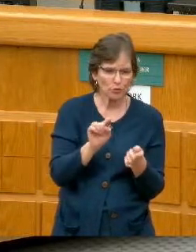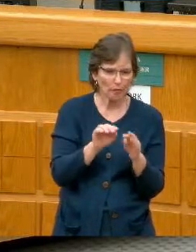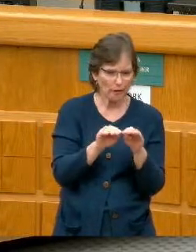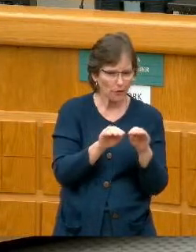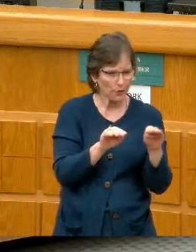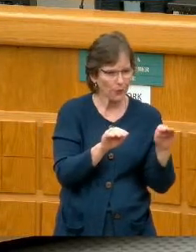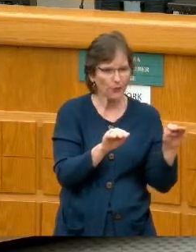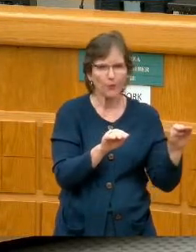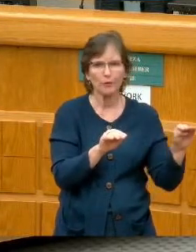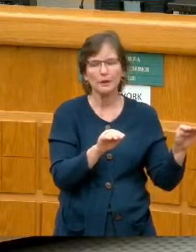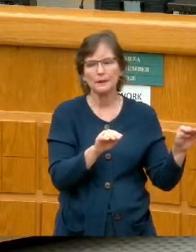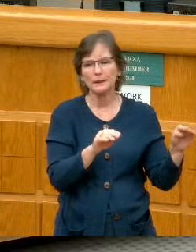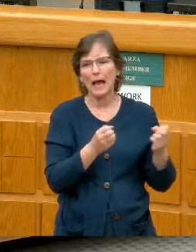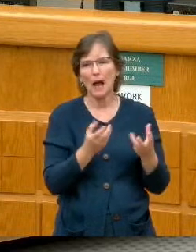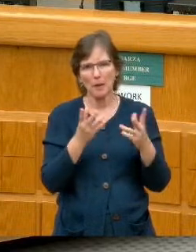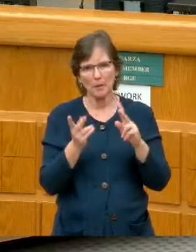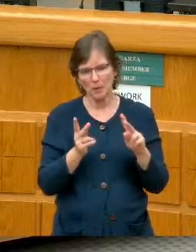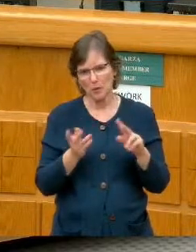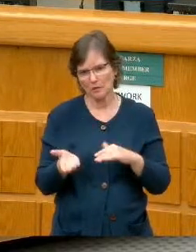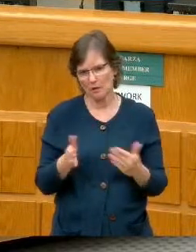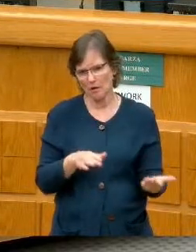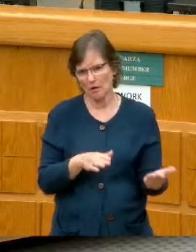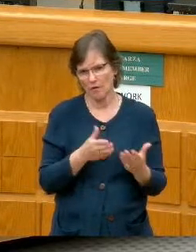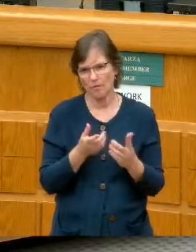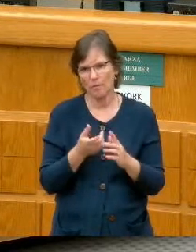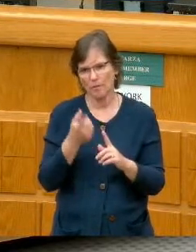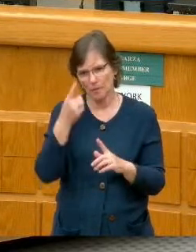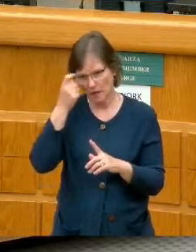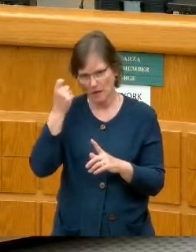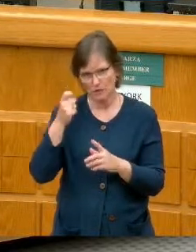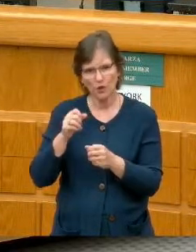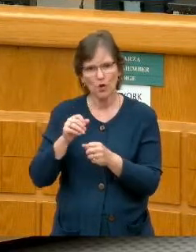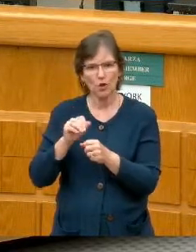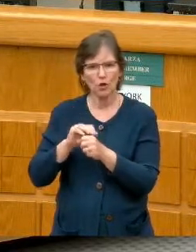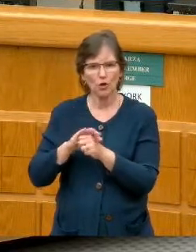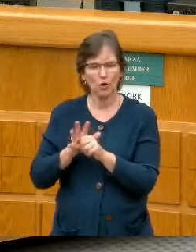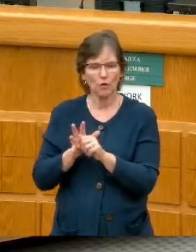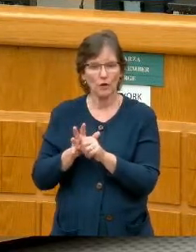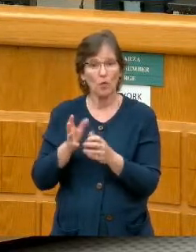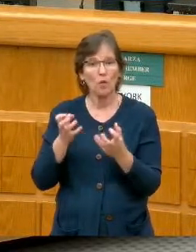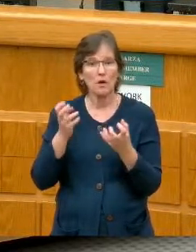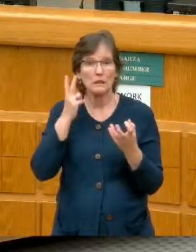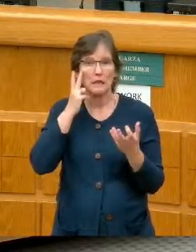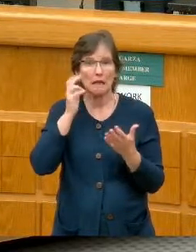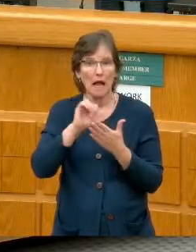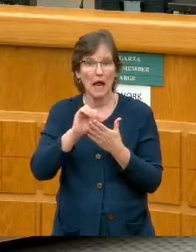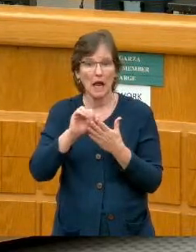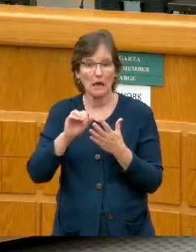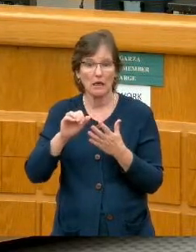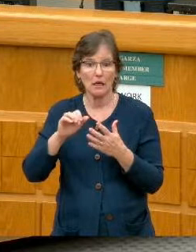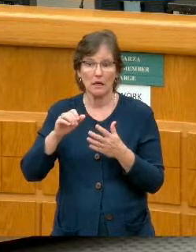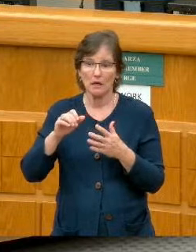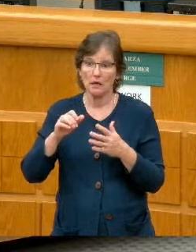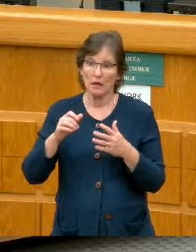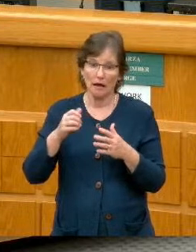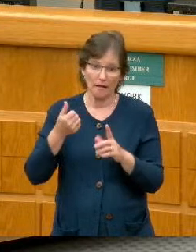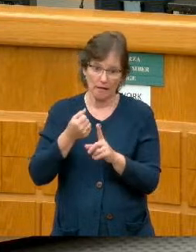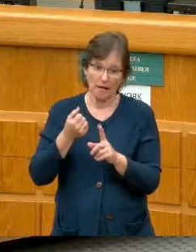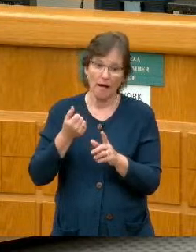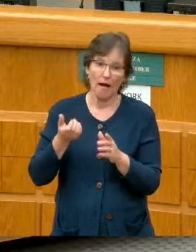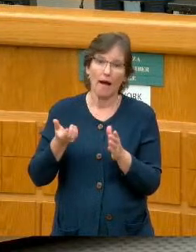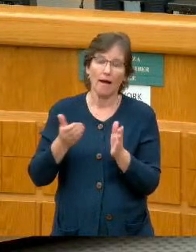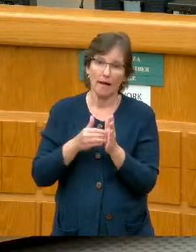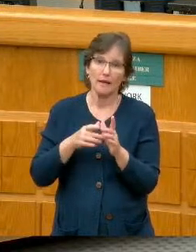number of fatalities. And what we'd really like to see is have it go to where it was back in the beginning of June. If you look at the left side of the